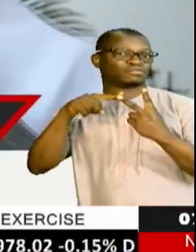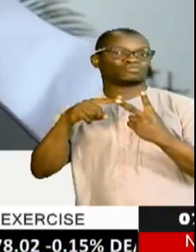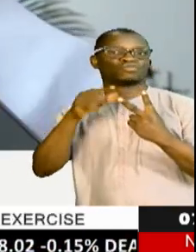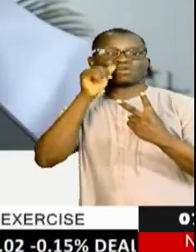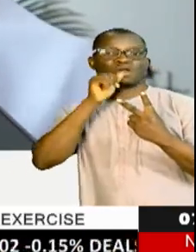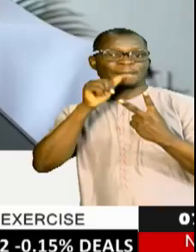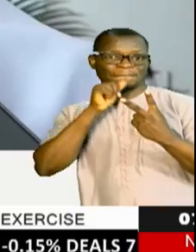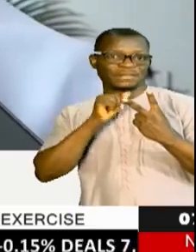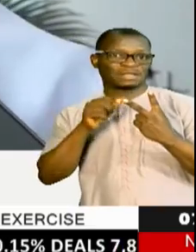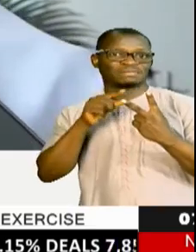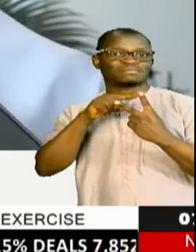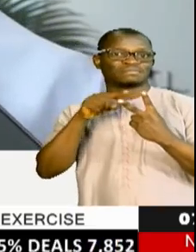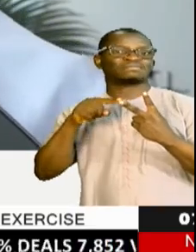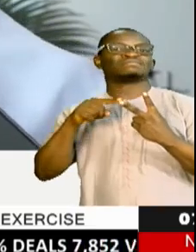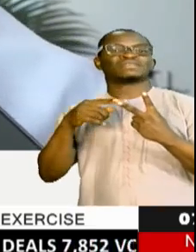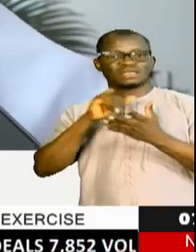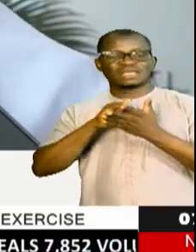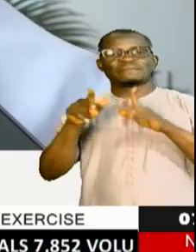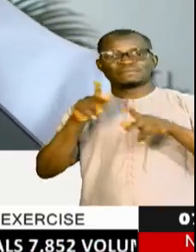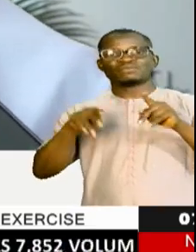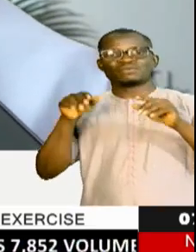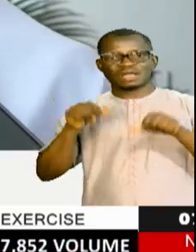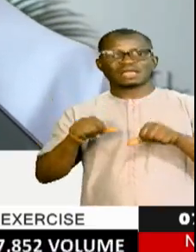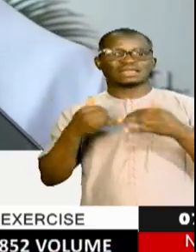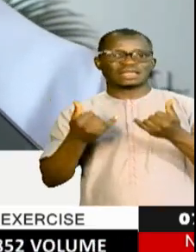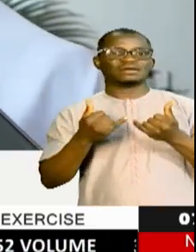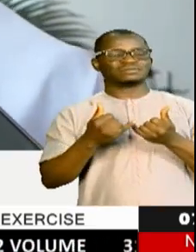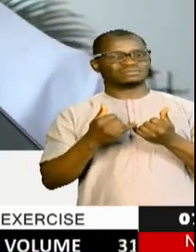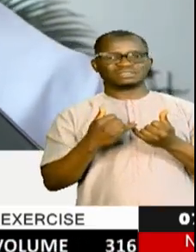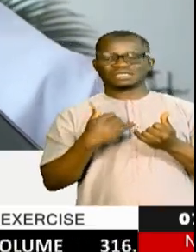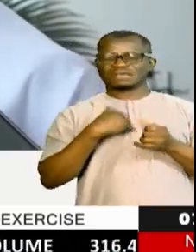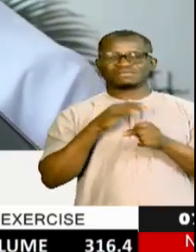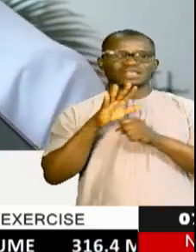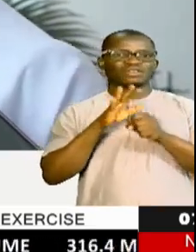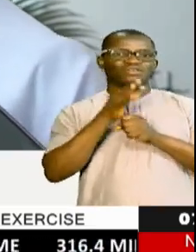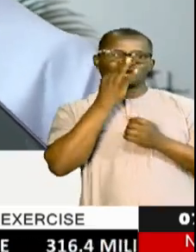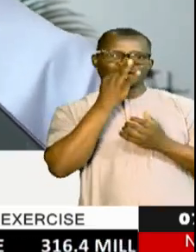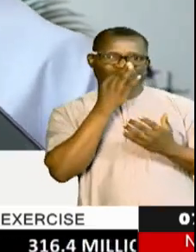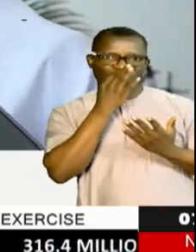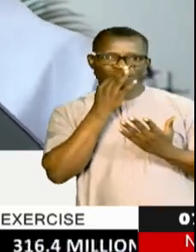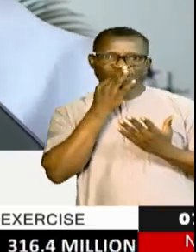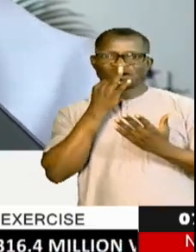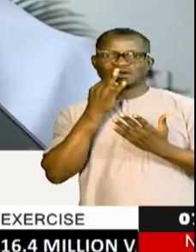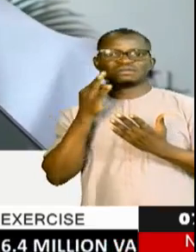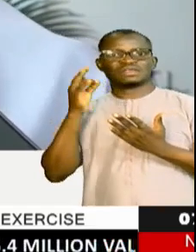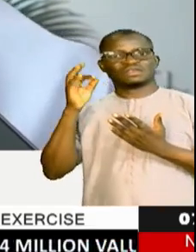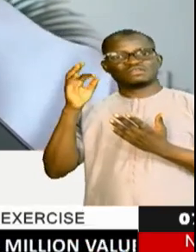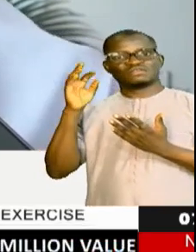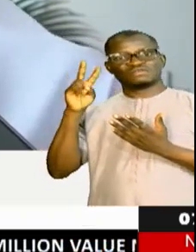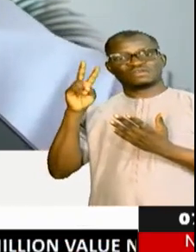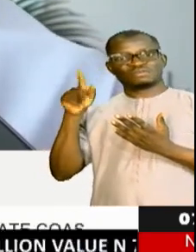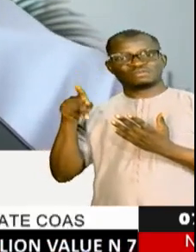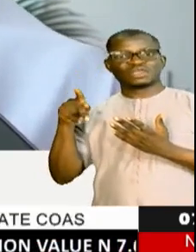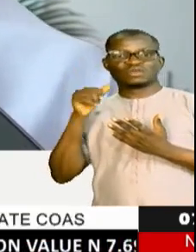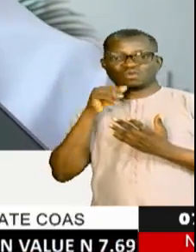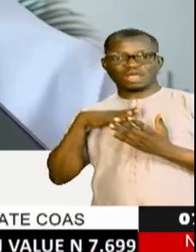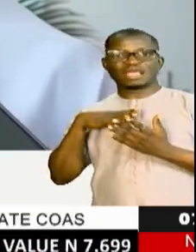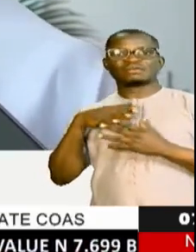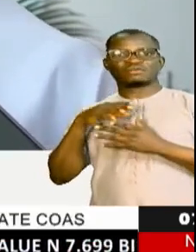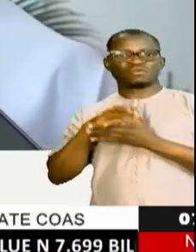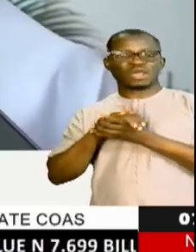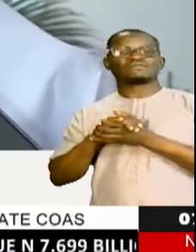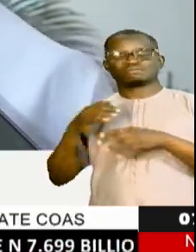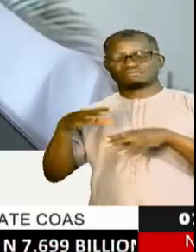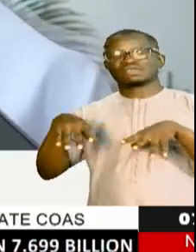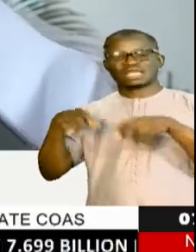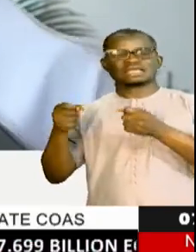companies. That was the people we started with. They give us a truckload of food, and Mrs. Shetima is handling that. We go from state to state. We also have covered about